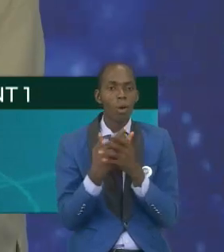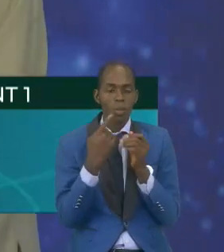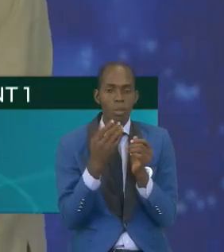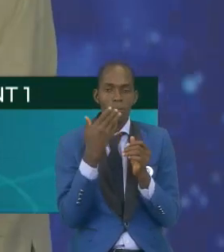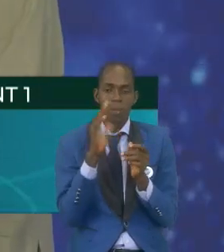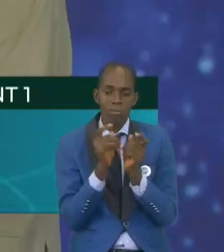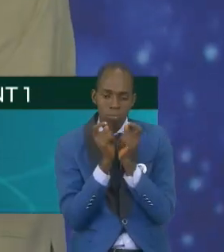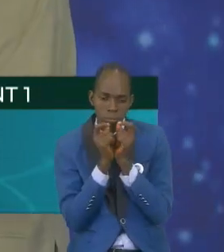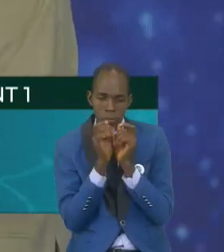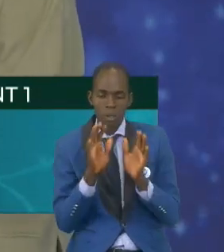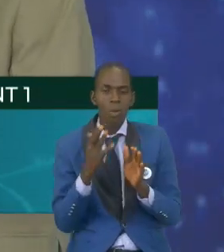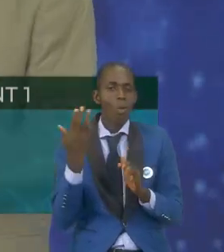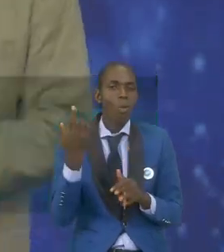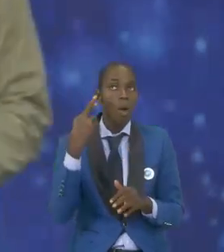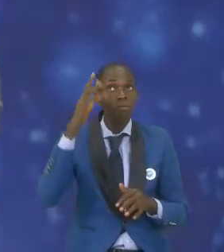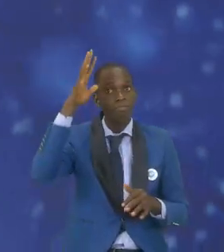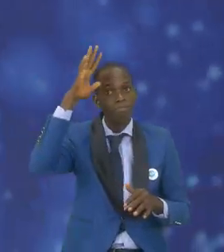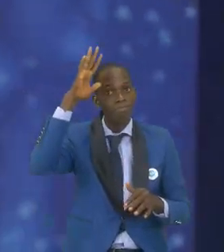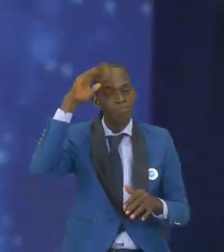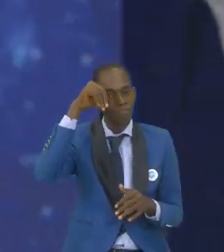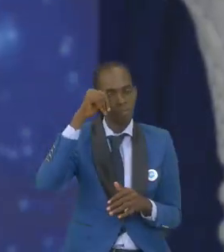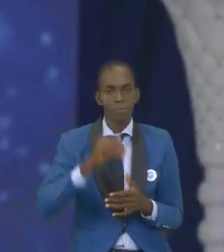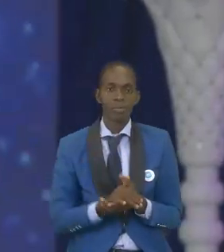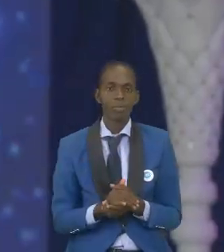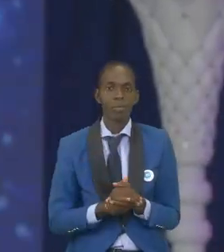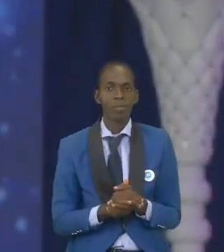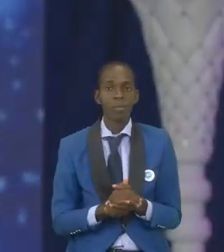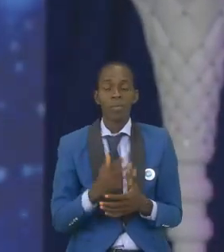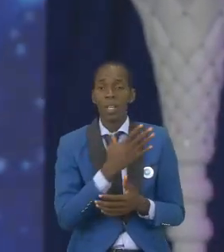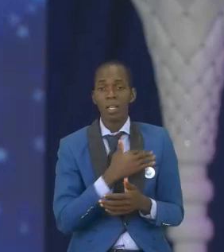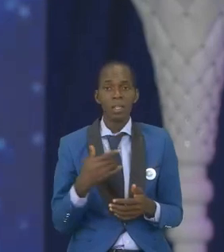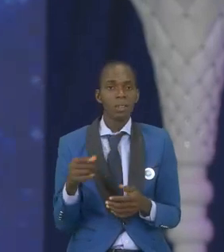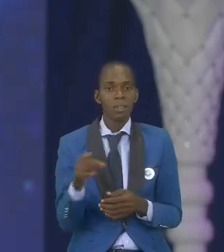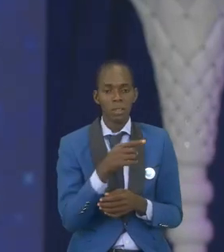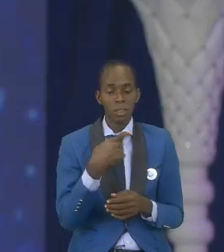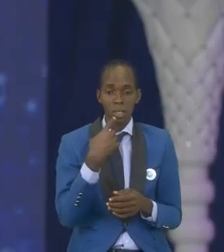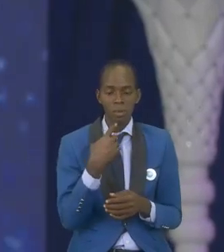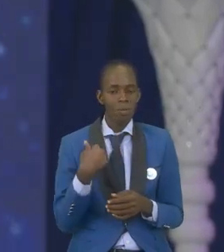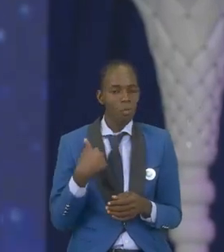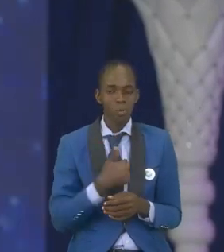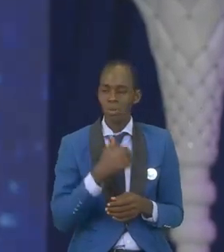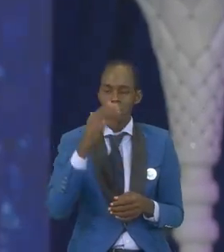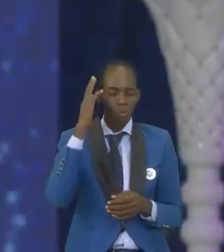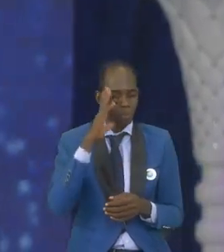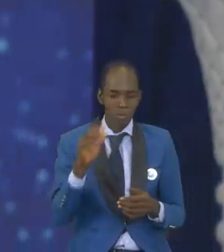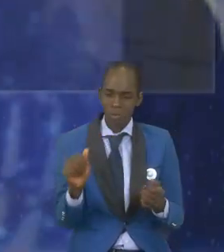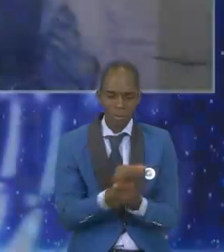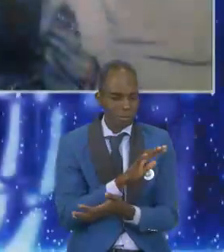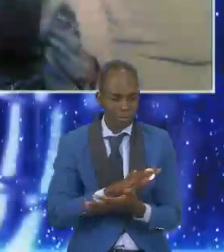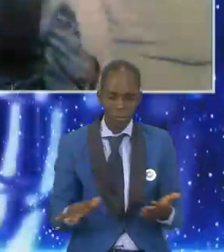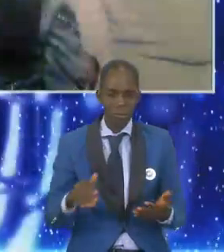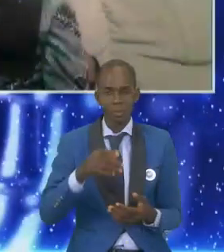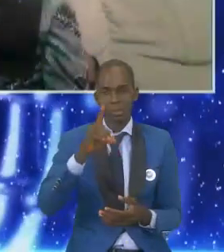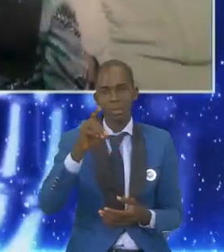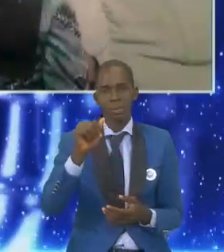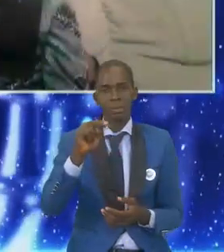were stubborn. And they said, we will get rid of Daniel. Now, if